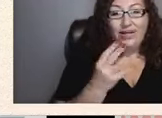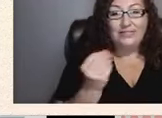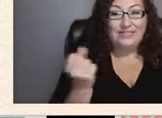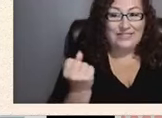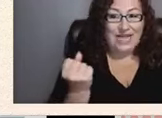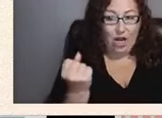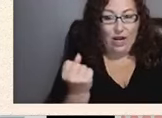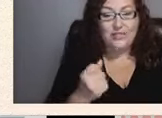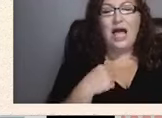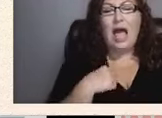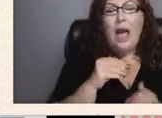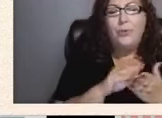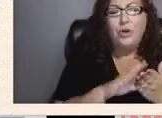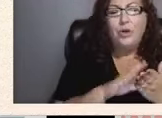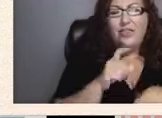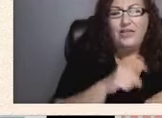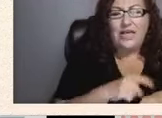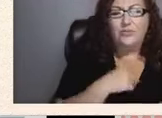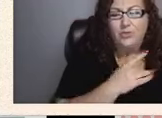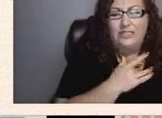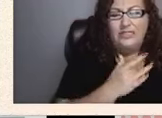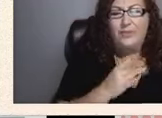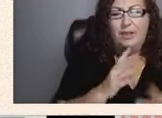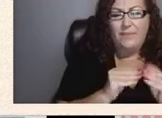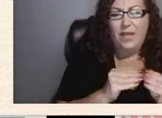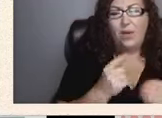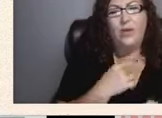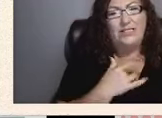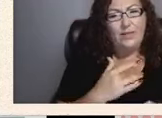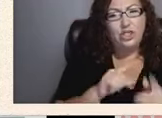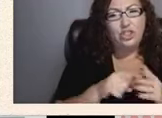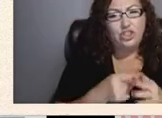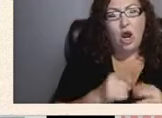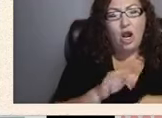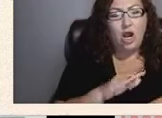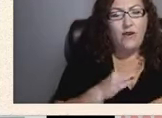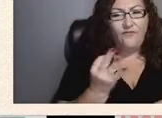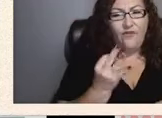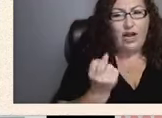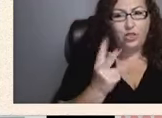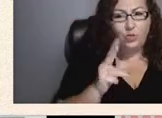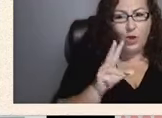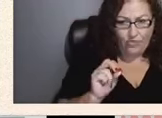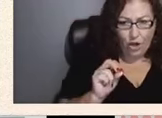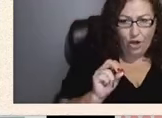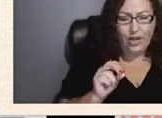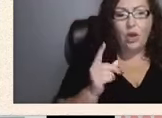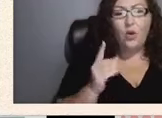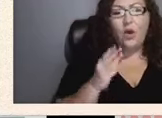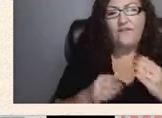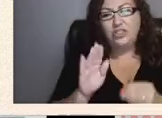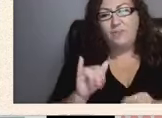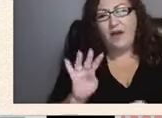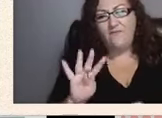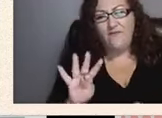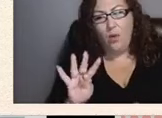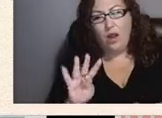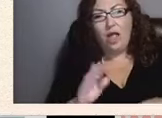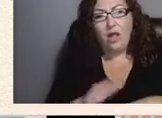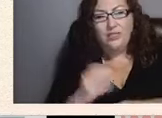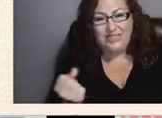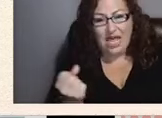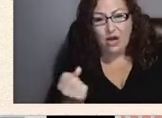put the times that we usually meet there. We usually start at on the Friday at 12:30, and we finish up by 4 on Saturday. Now,